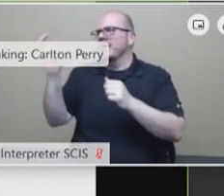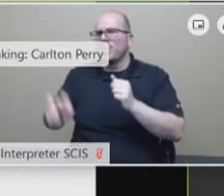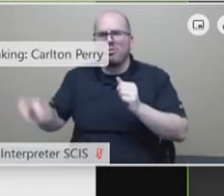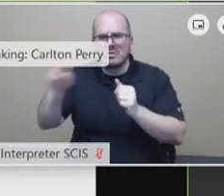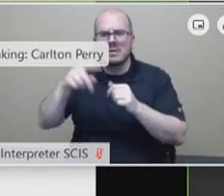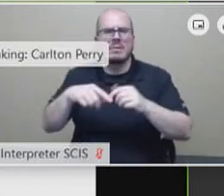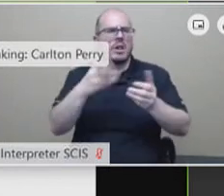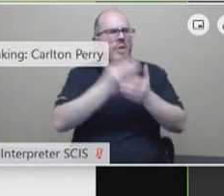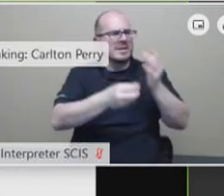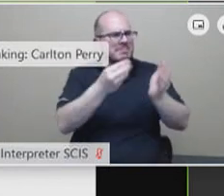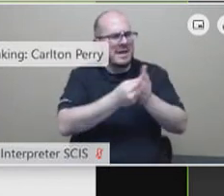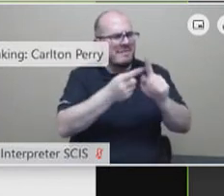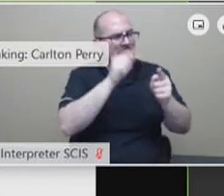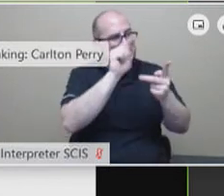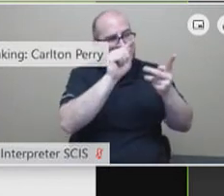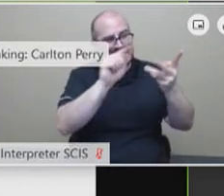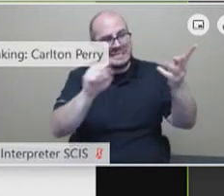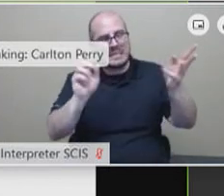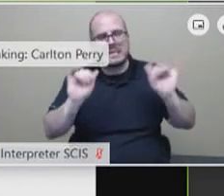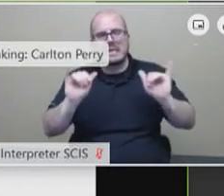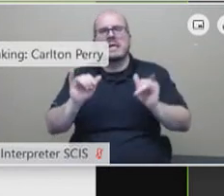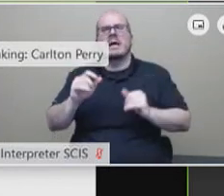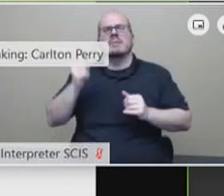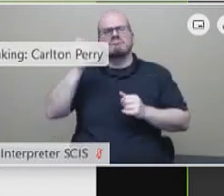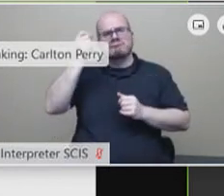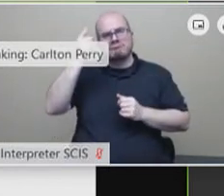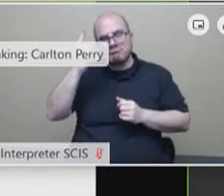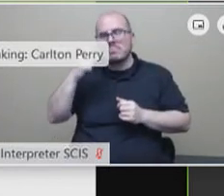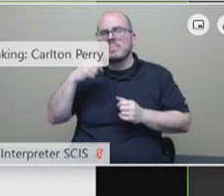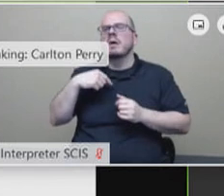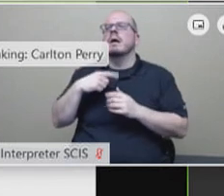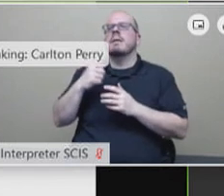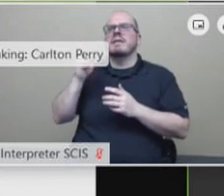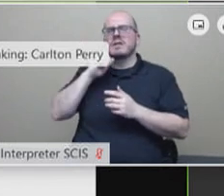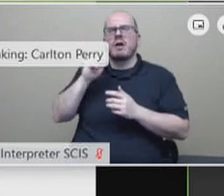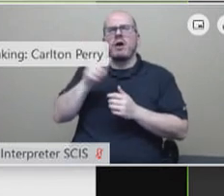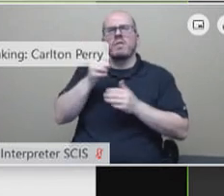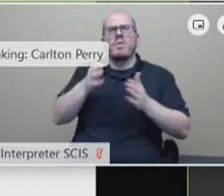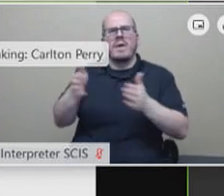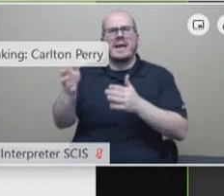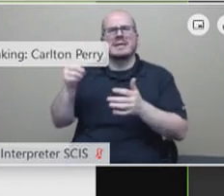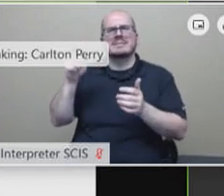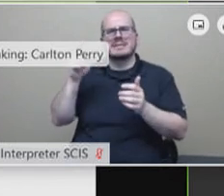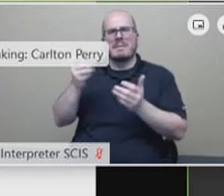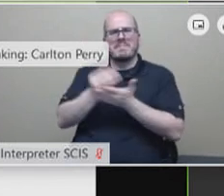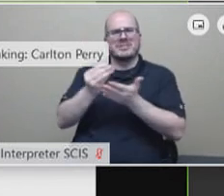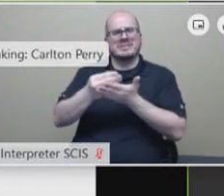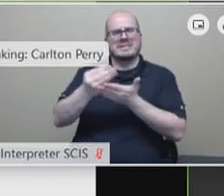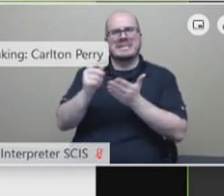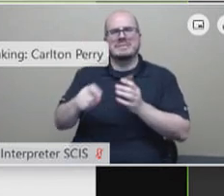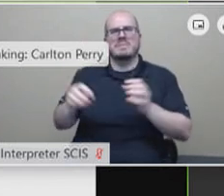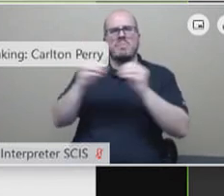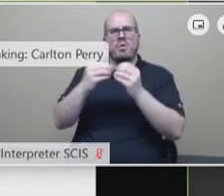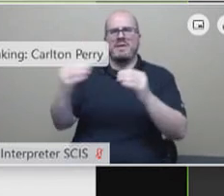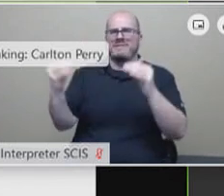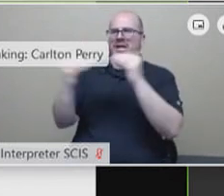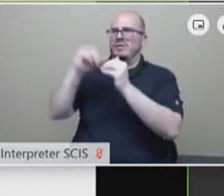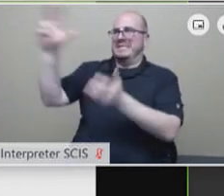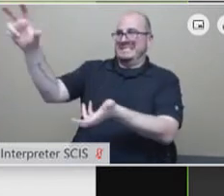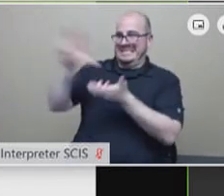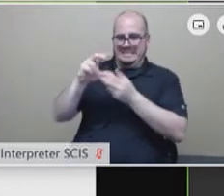build, become stronger as a city and as a community, and can grow forward from where we are currently.